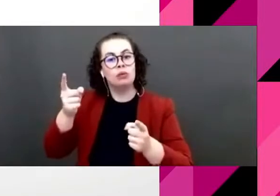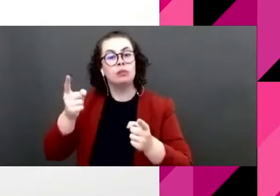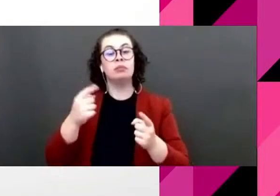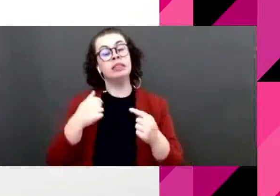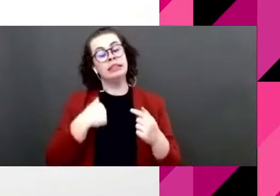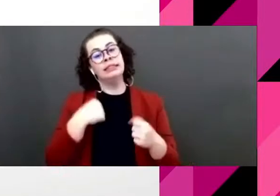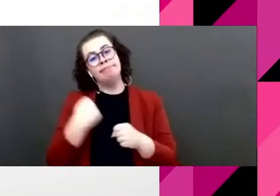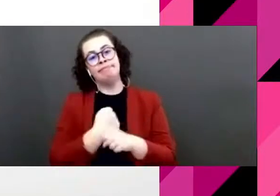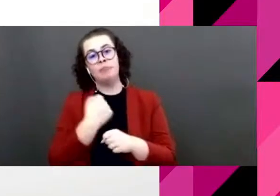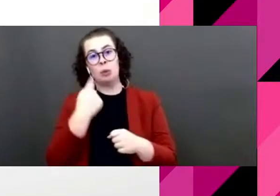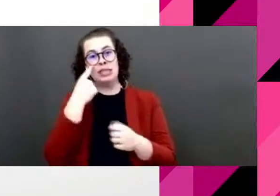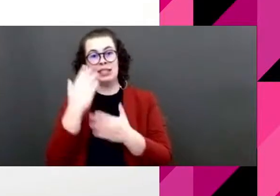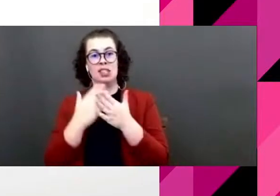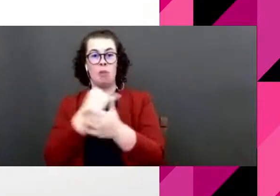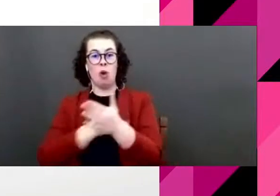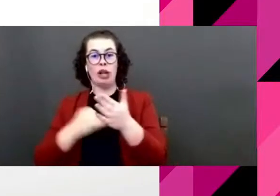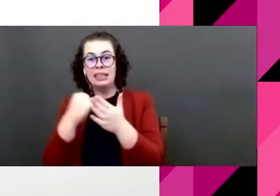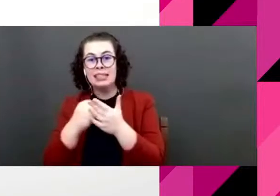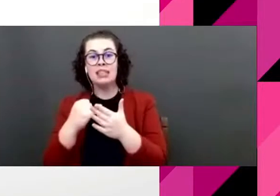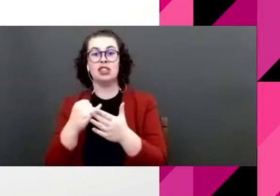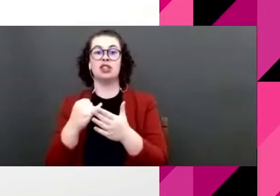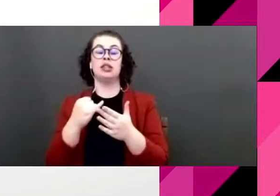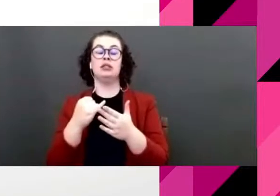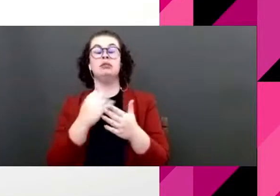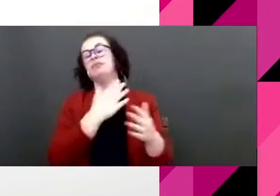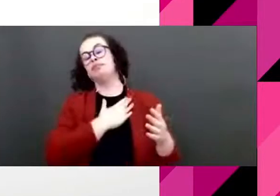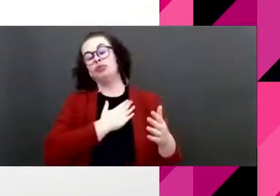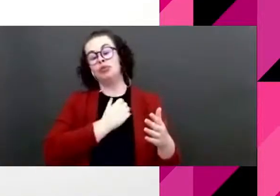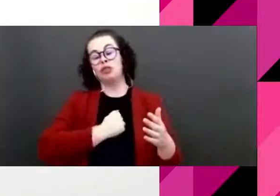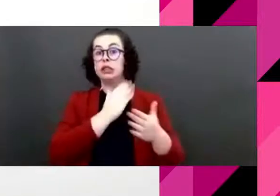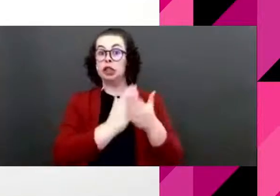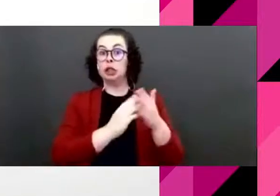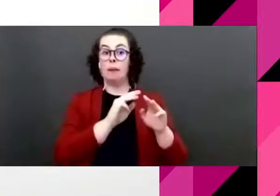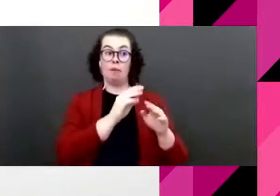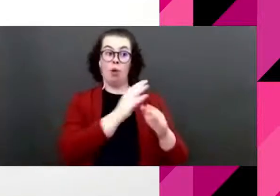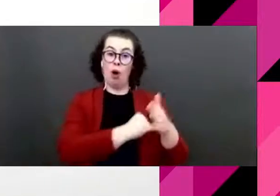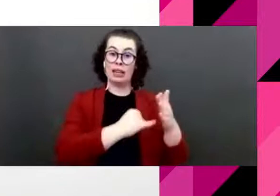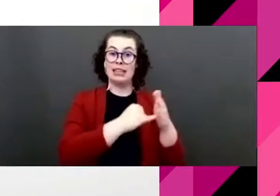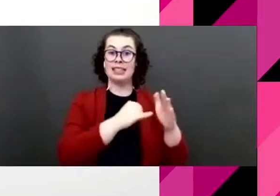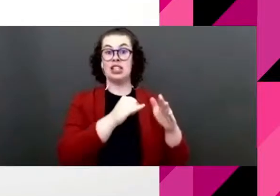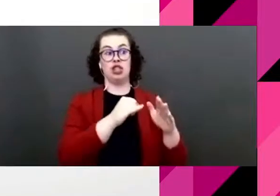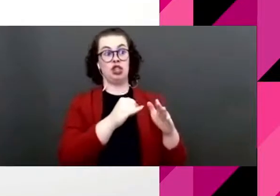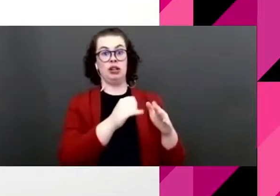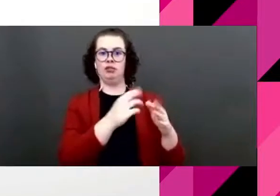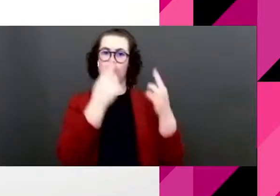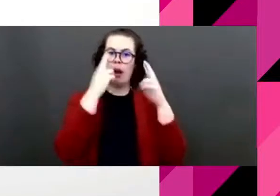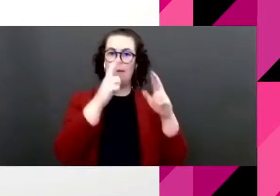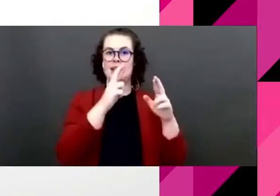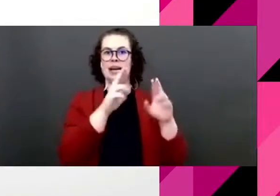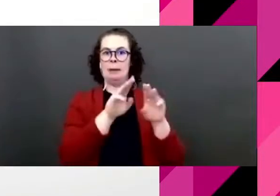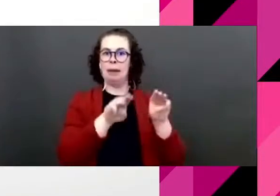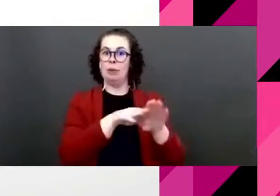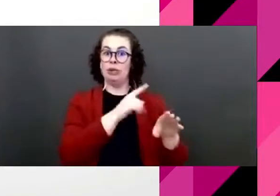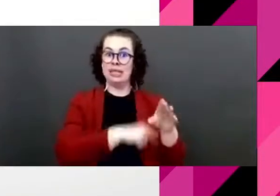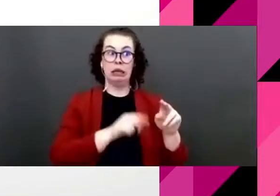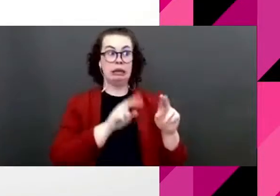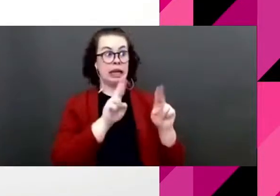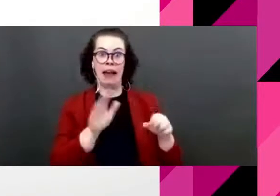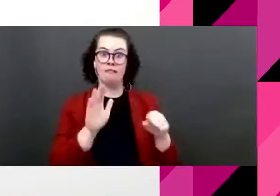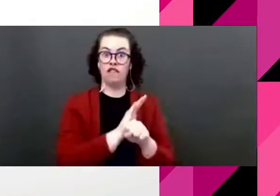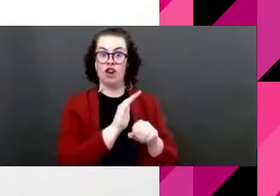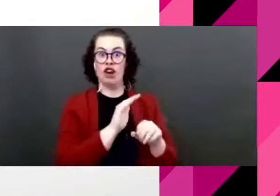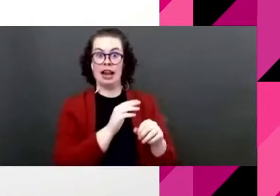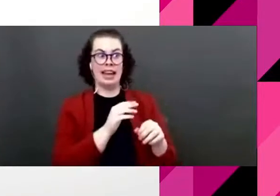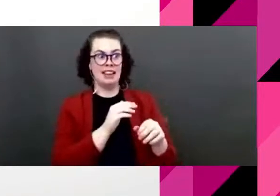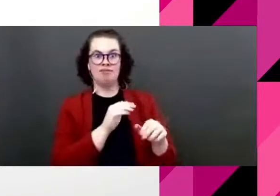of the organizations also of persons with disabilities don't necessarily have the capacity to outreach all of its members. So resources